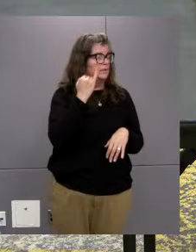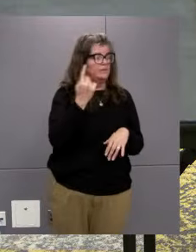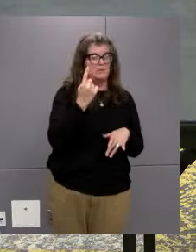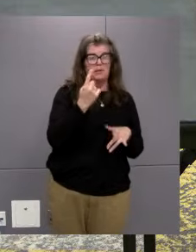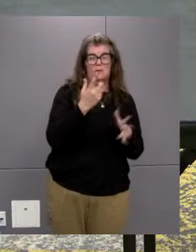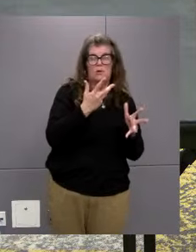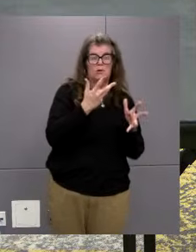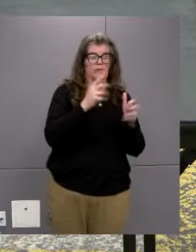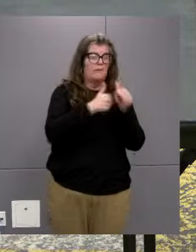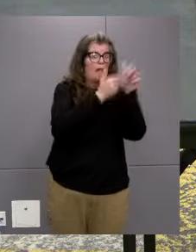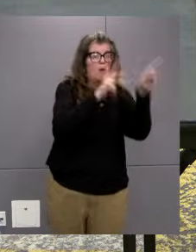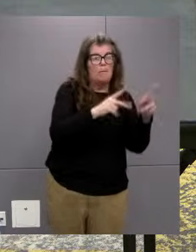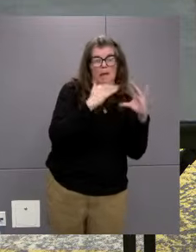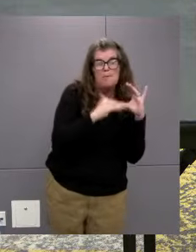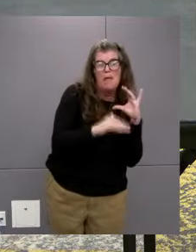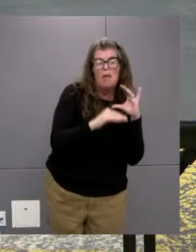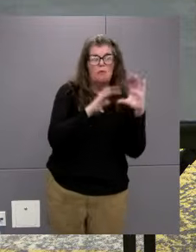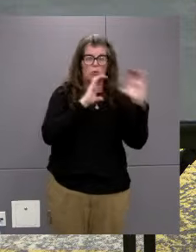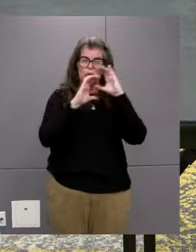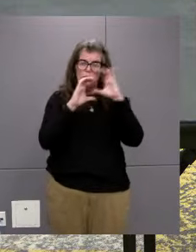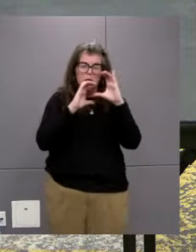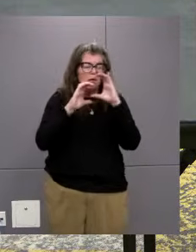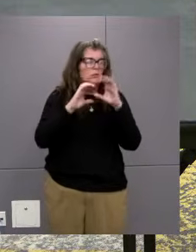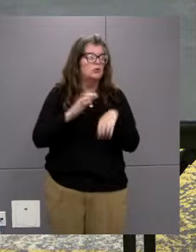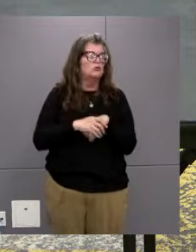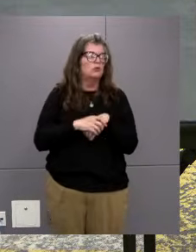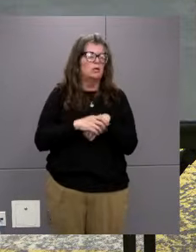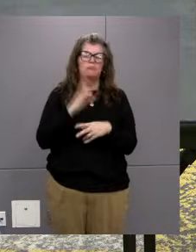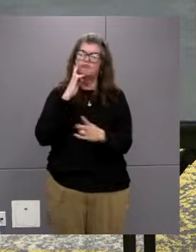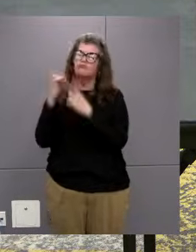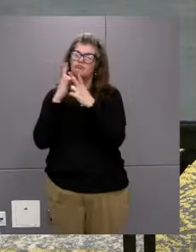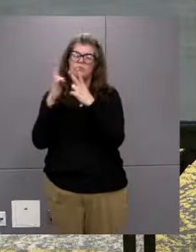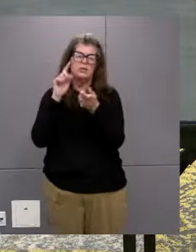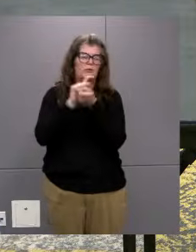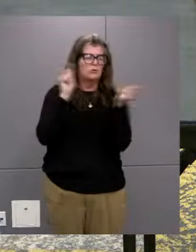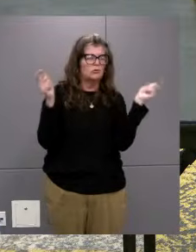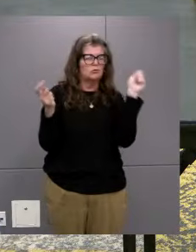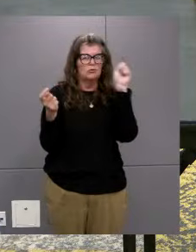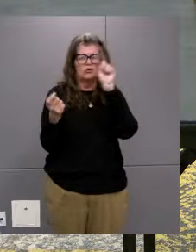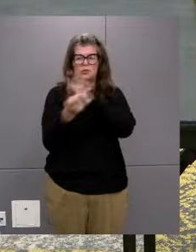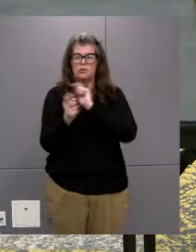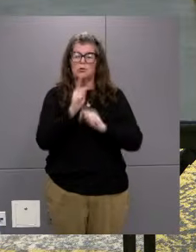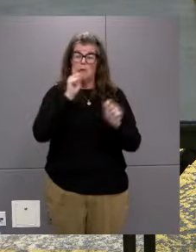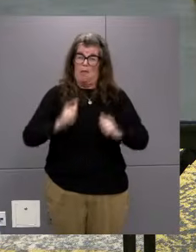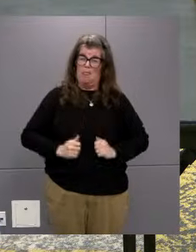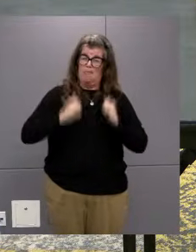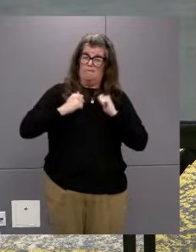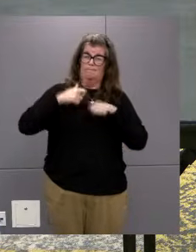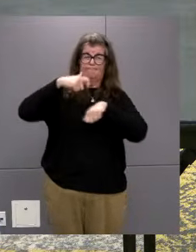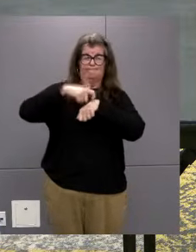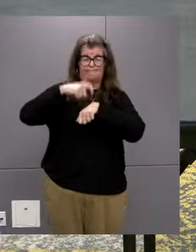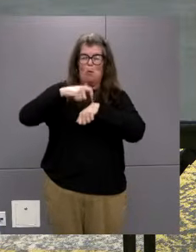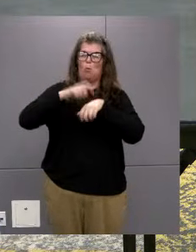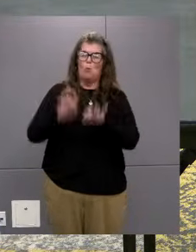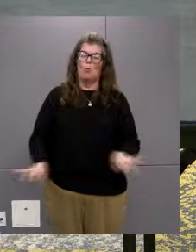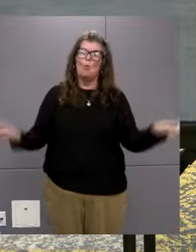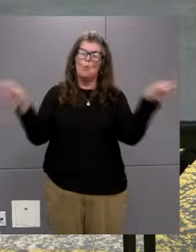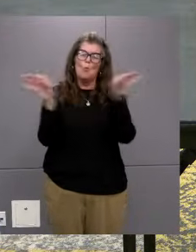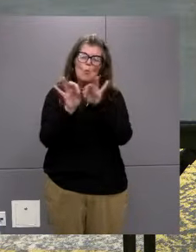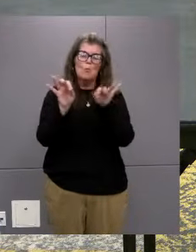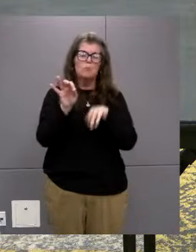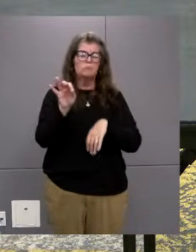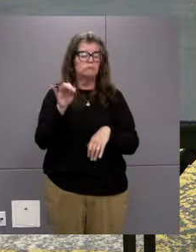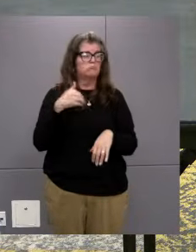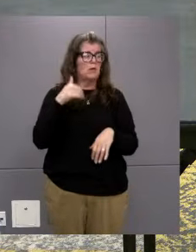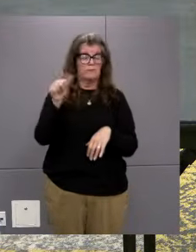doing follow-up emails, and I think seeing that change happen in real time is extremely important, and knowing that there's only 10 of